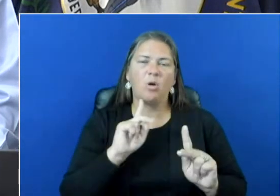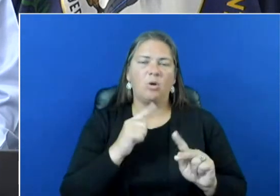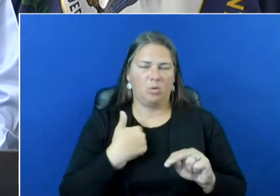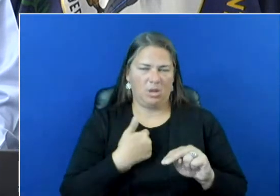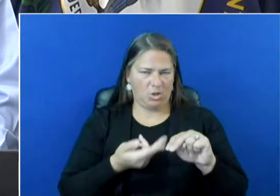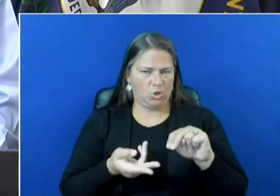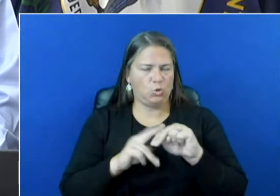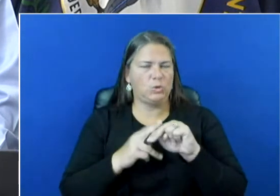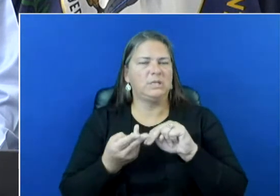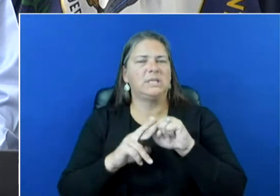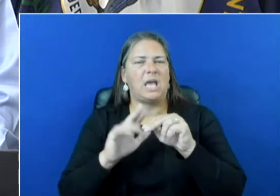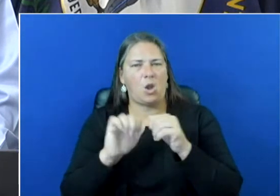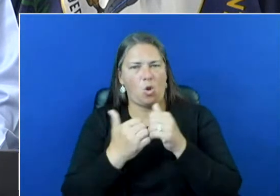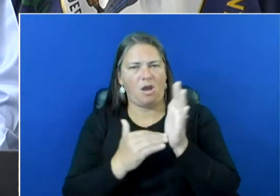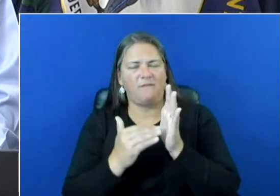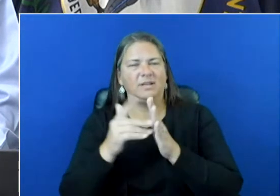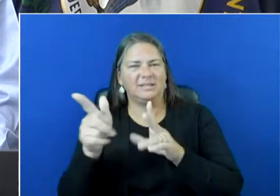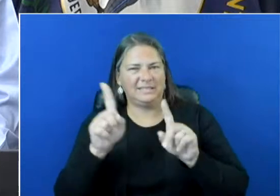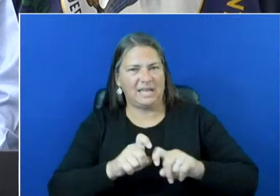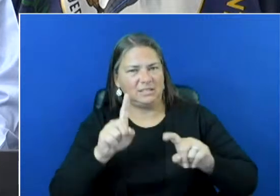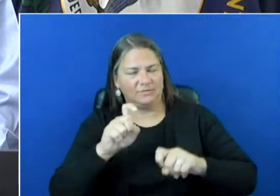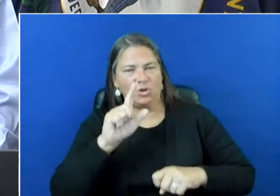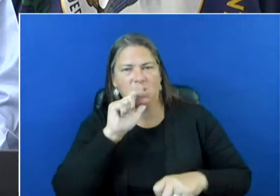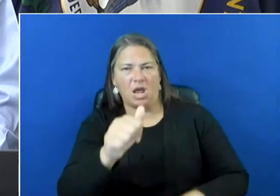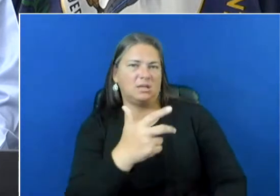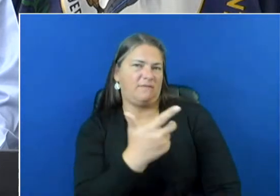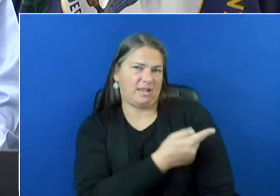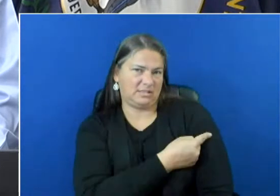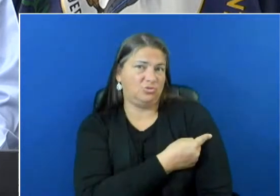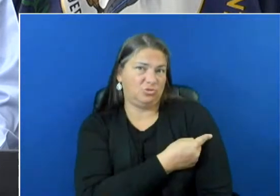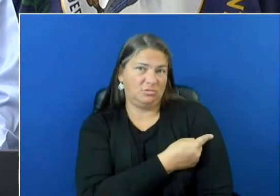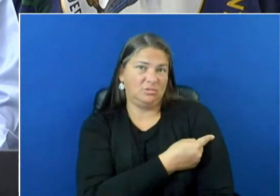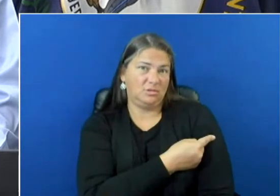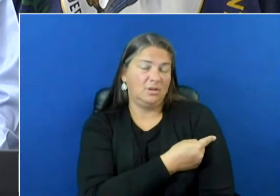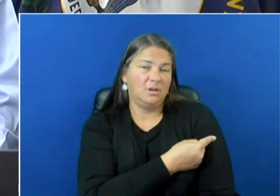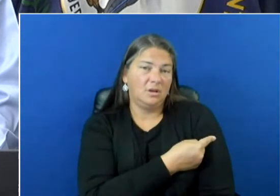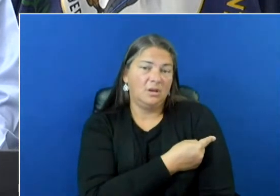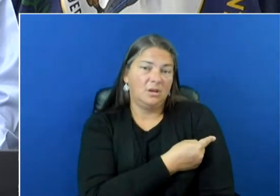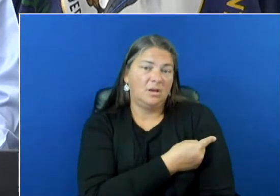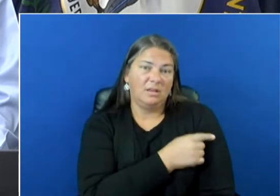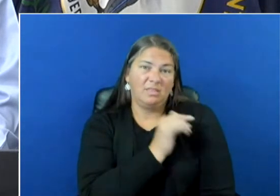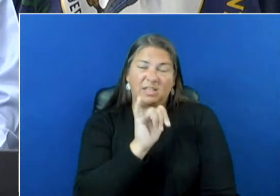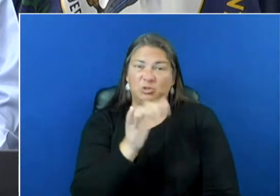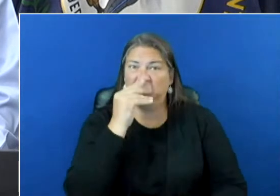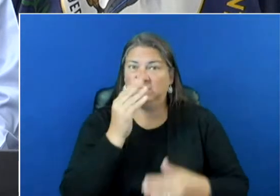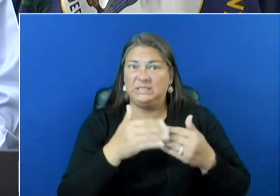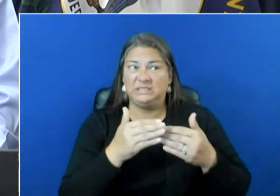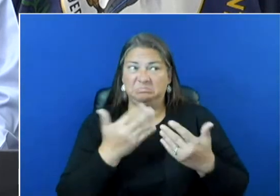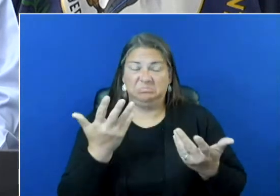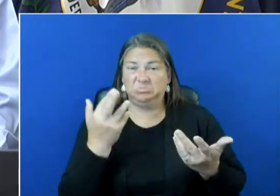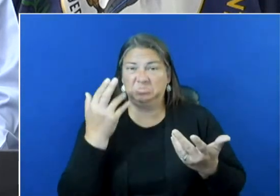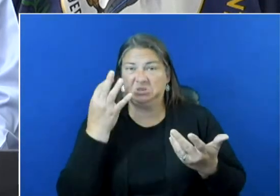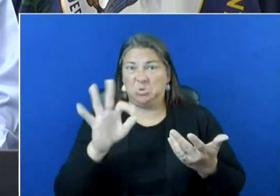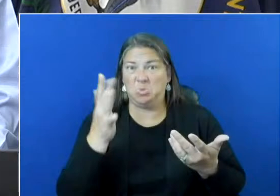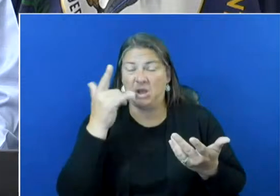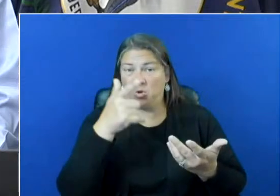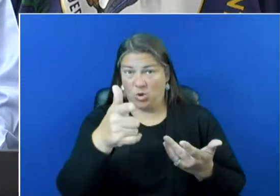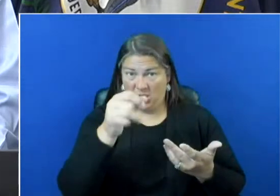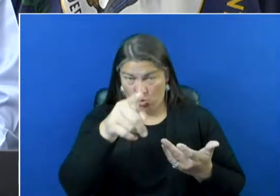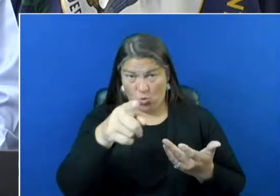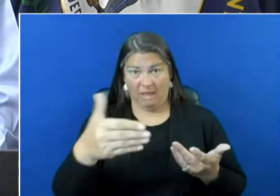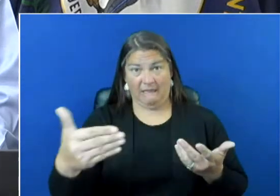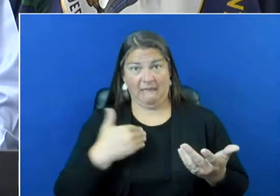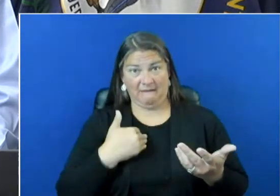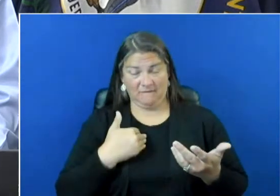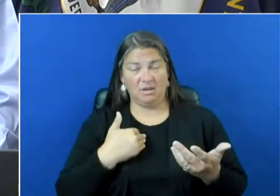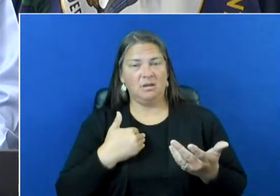frequency of testing for the unvaccinated. And that's pretty easy on why. You're more likely to have it, thus we need